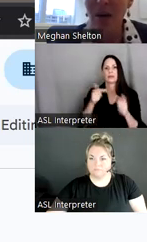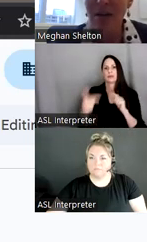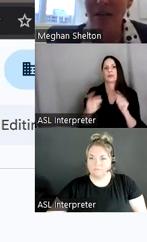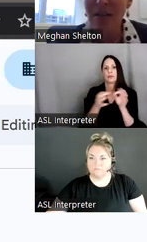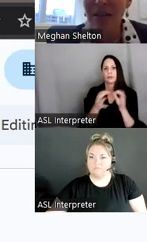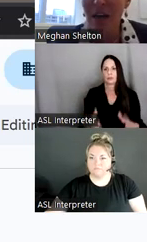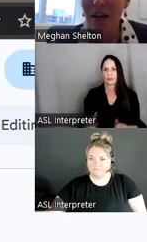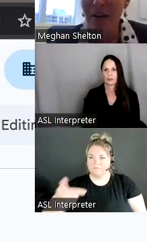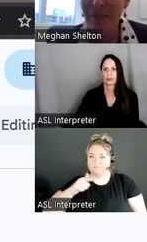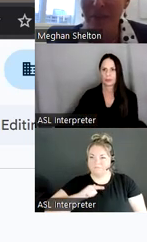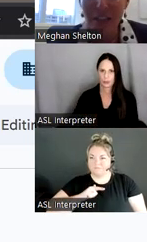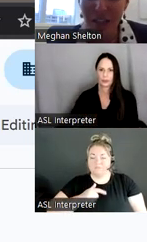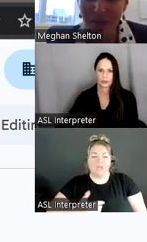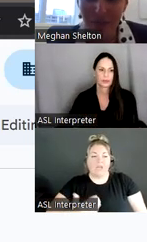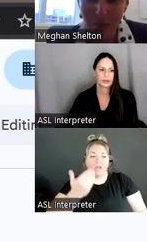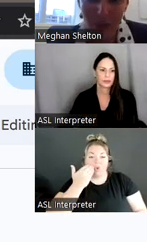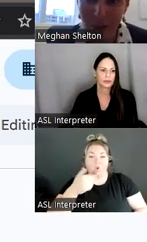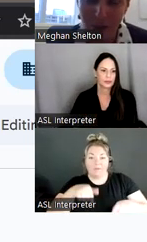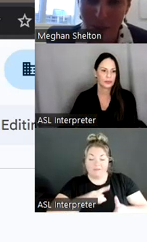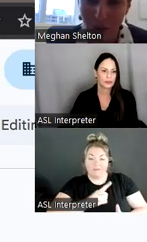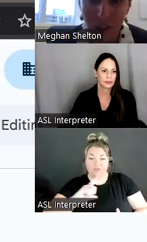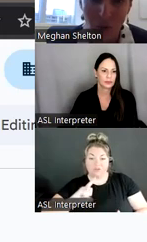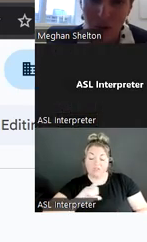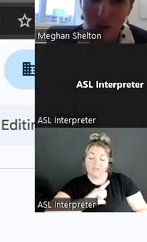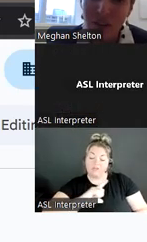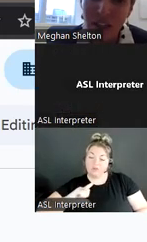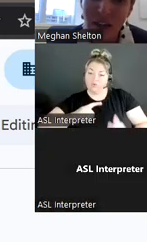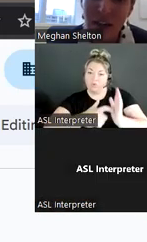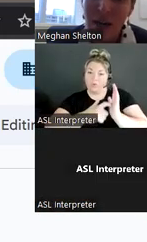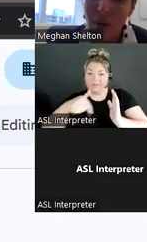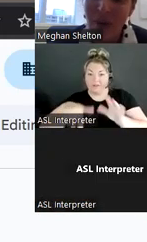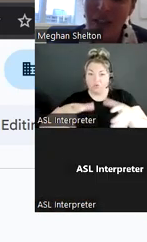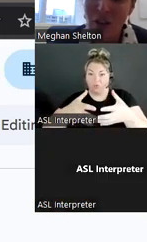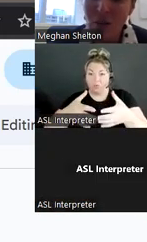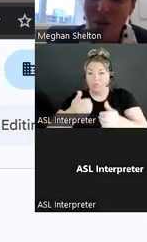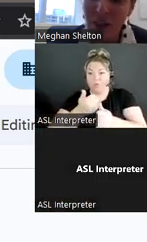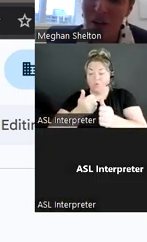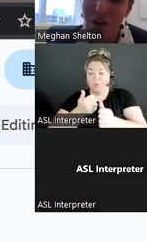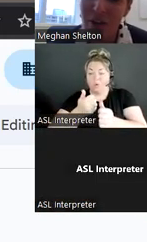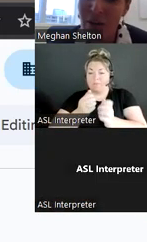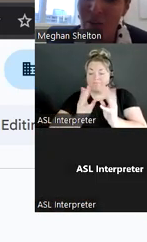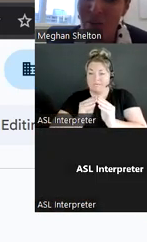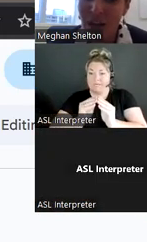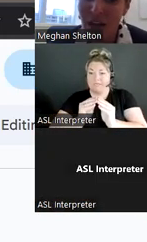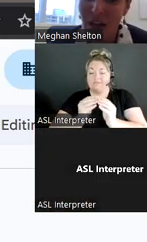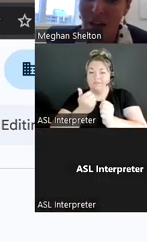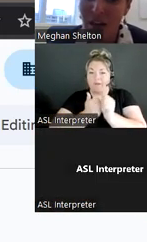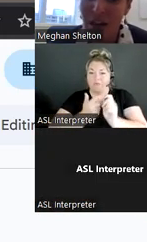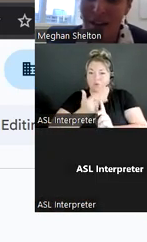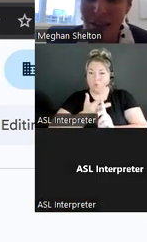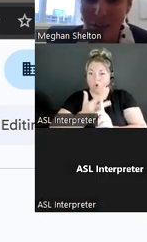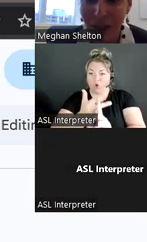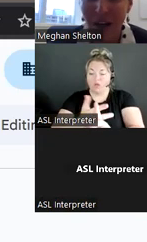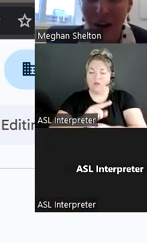group was legislatively required to meet only quarterly, but we do feel that we